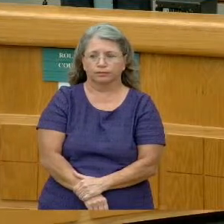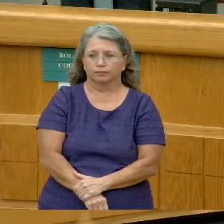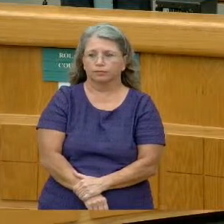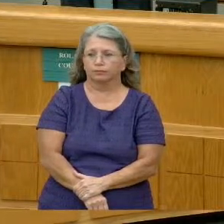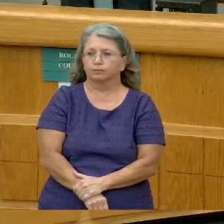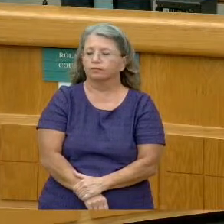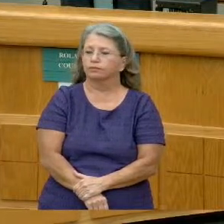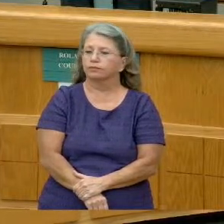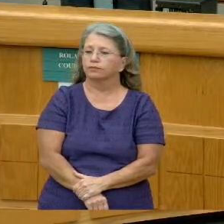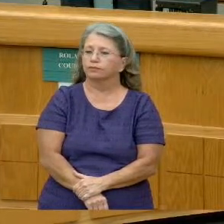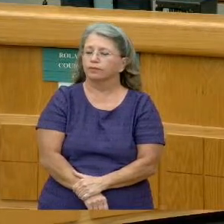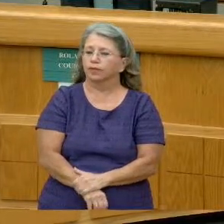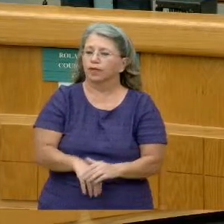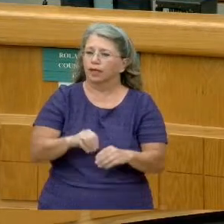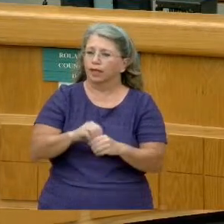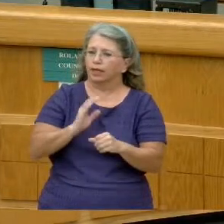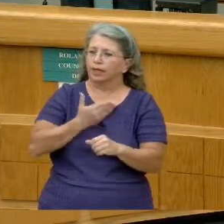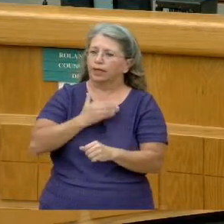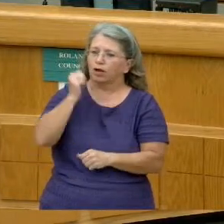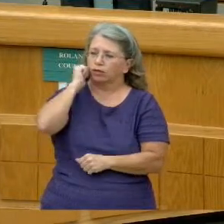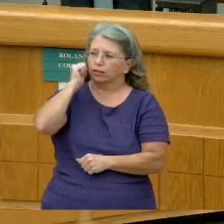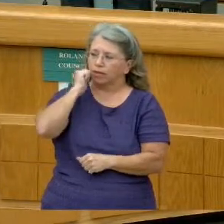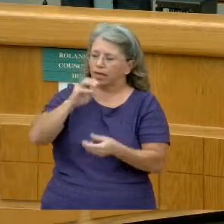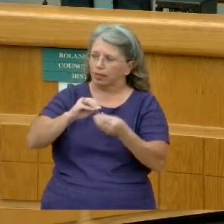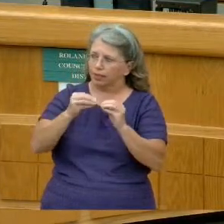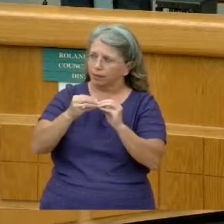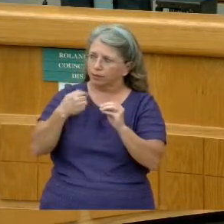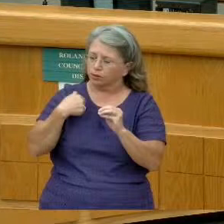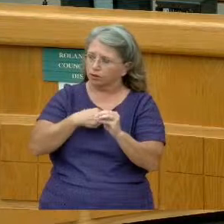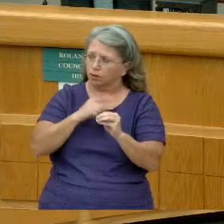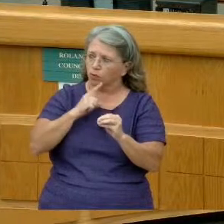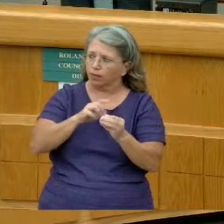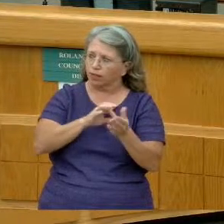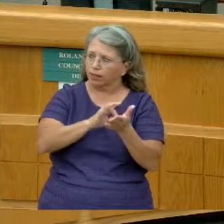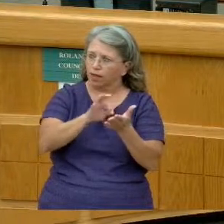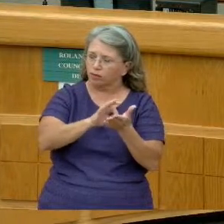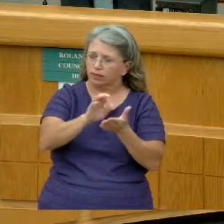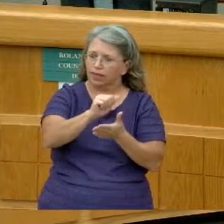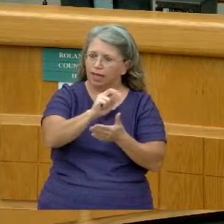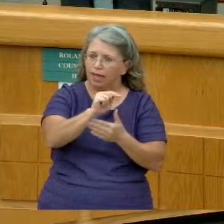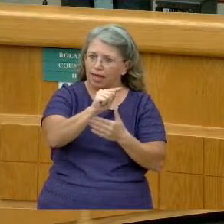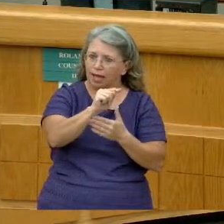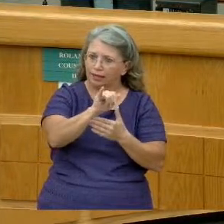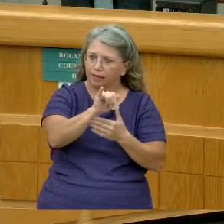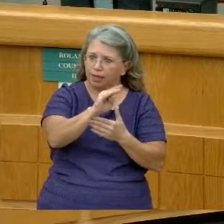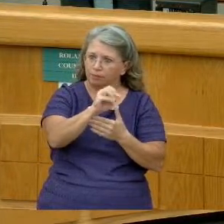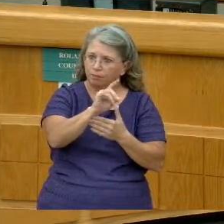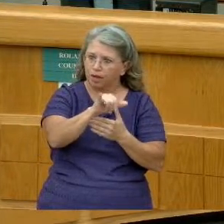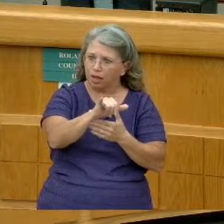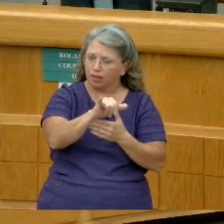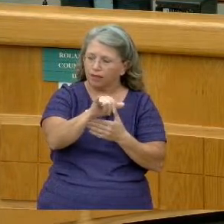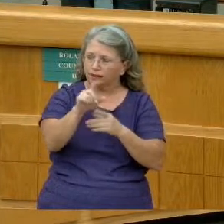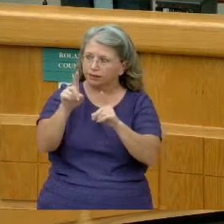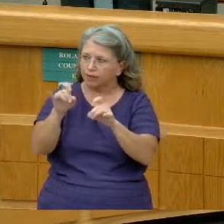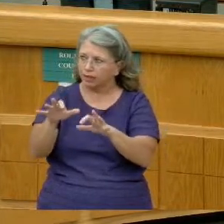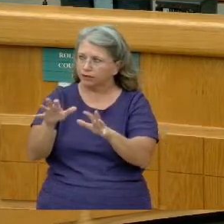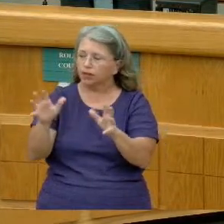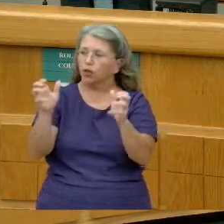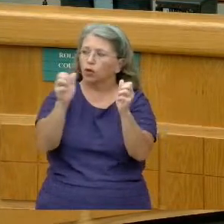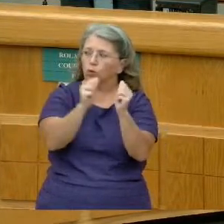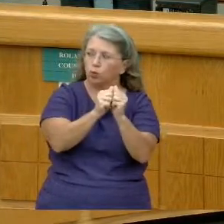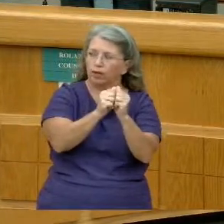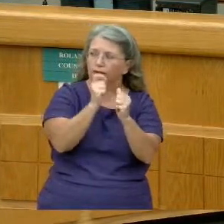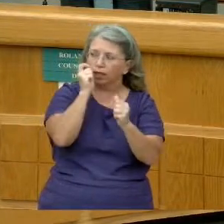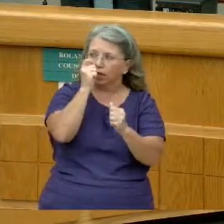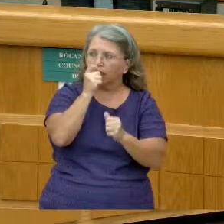Our daily numbers, are we counting antibody and antigen tests along with the nasal swabs? That's a